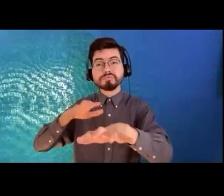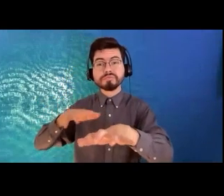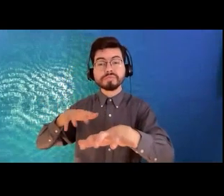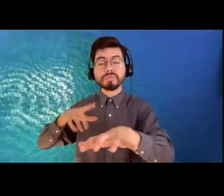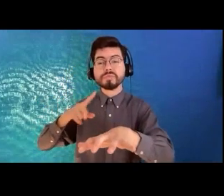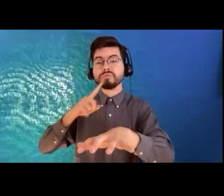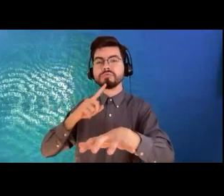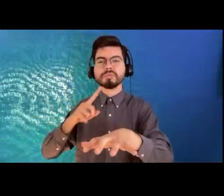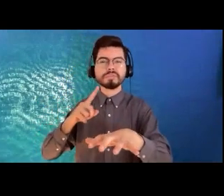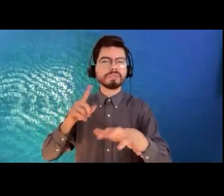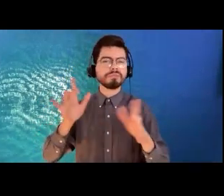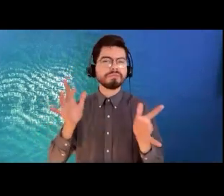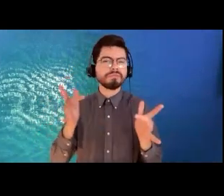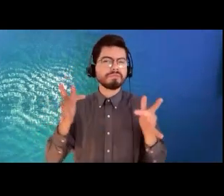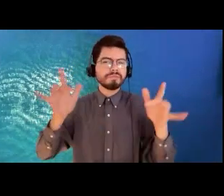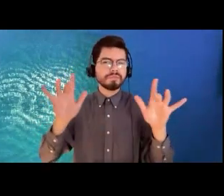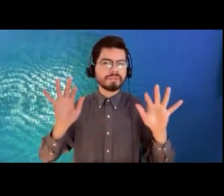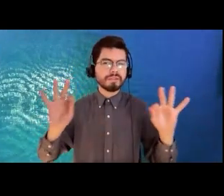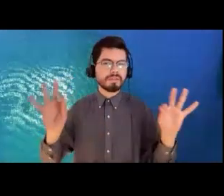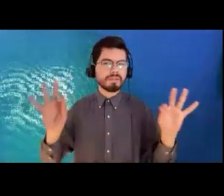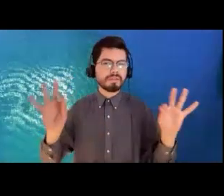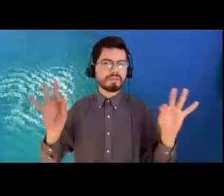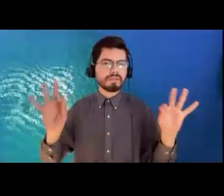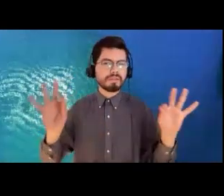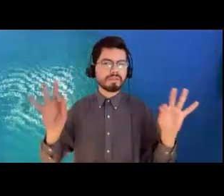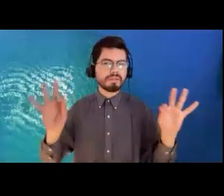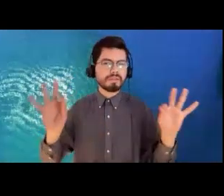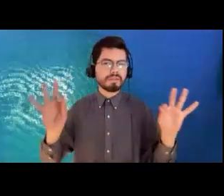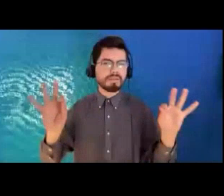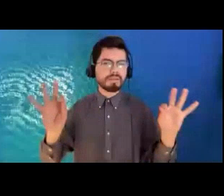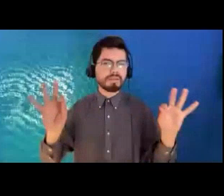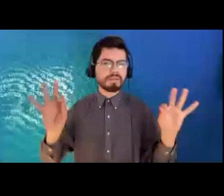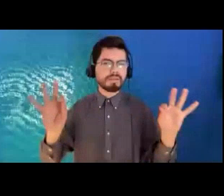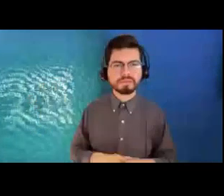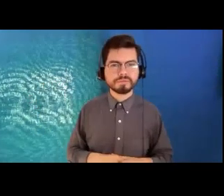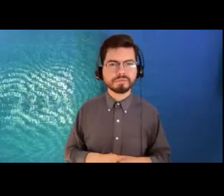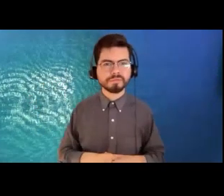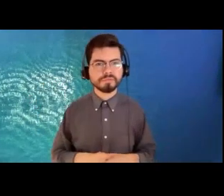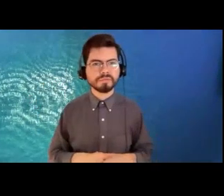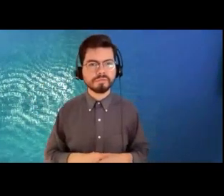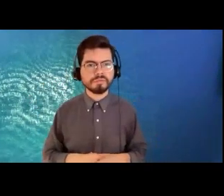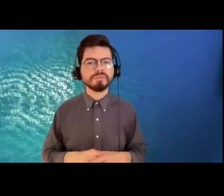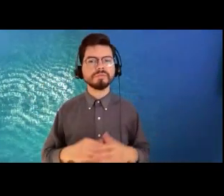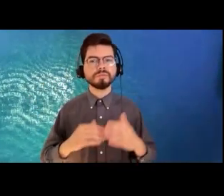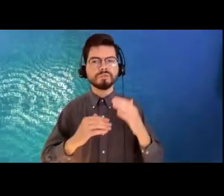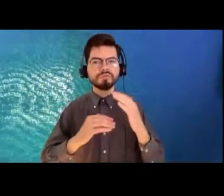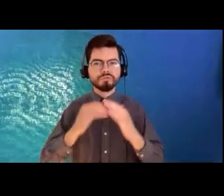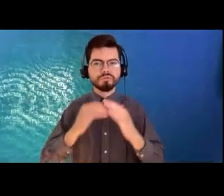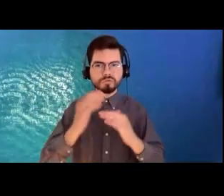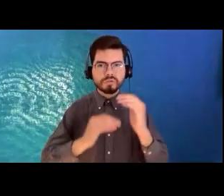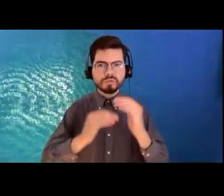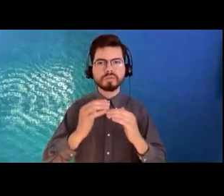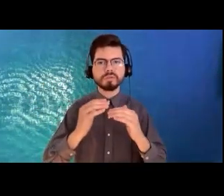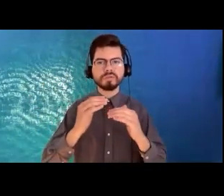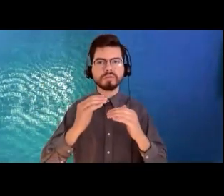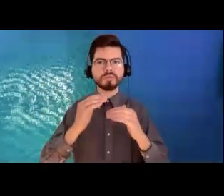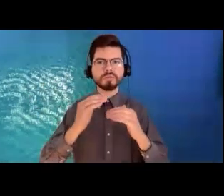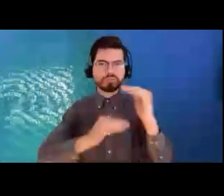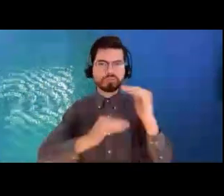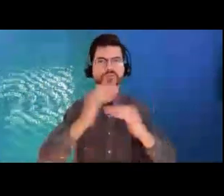very light. It would be mostly construction traffic on the roads, bringing products and materials into